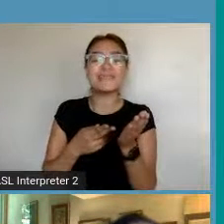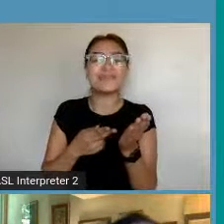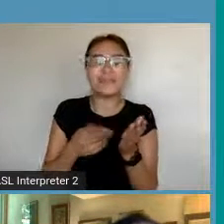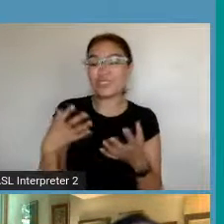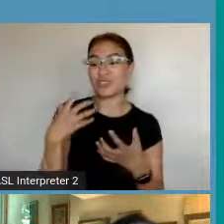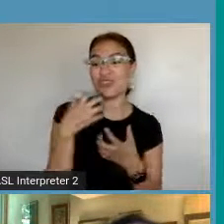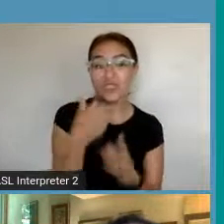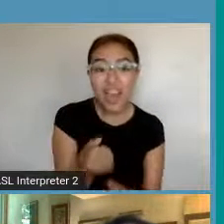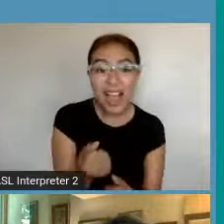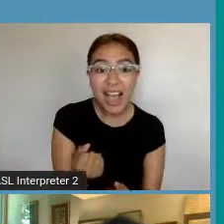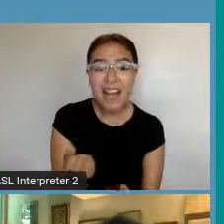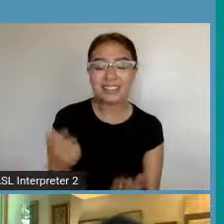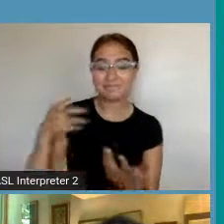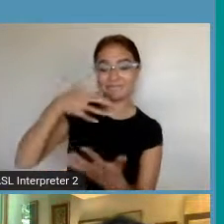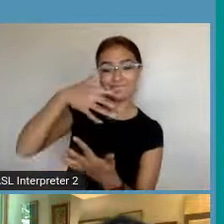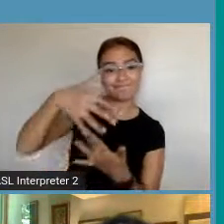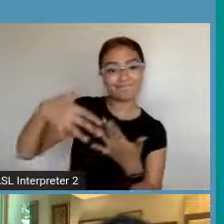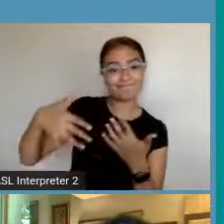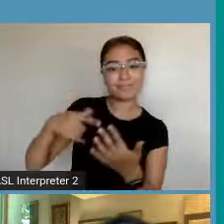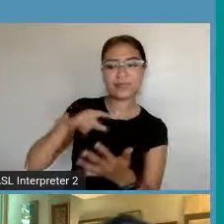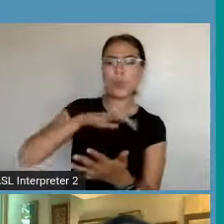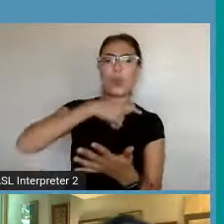These are all important,